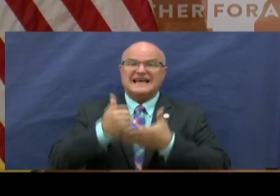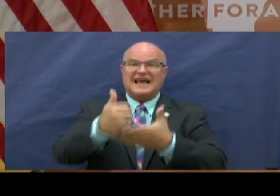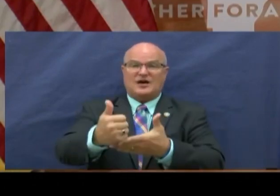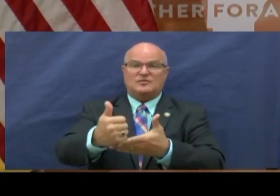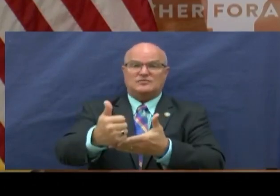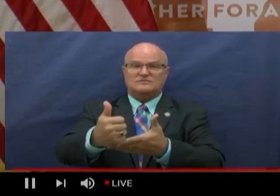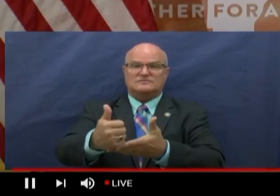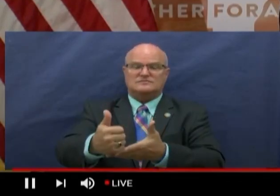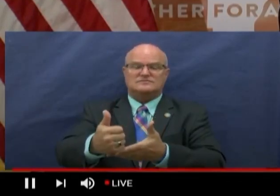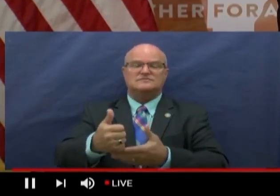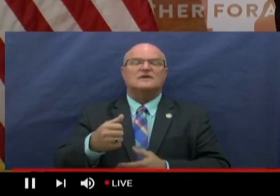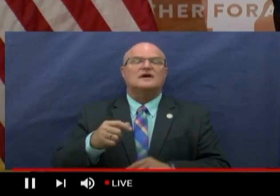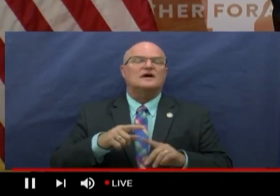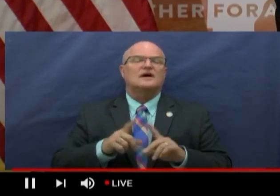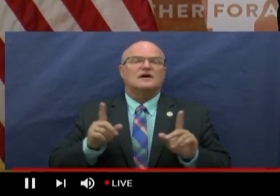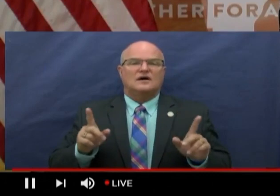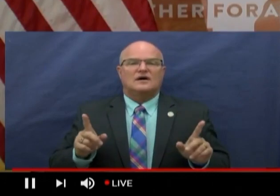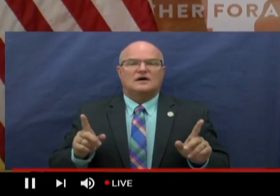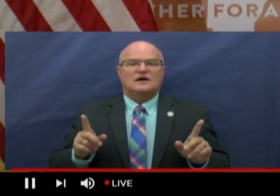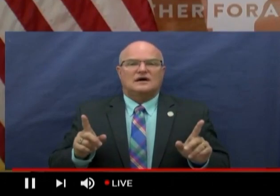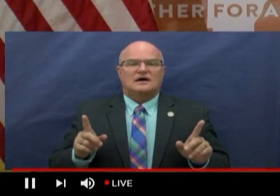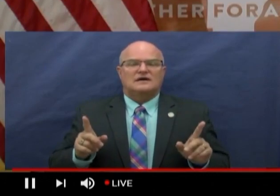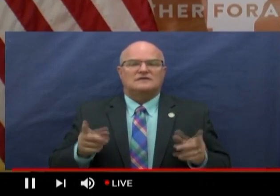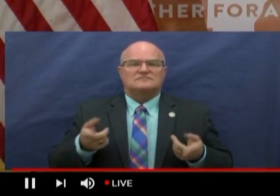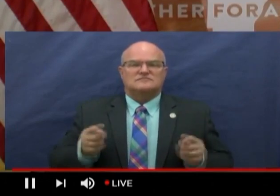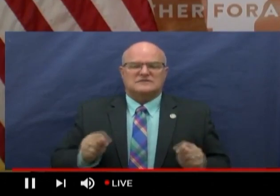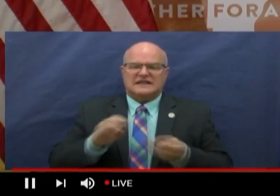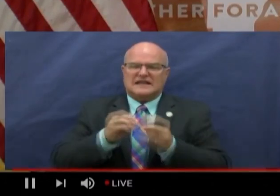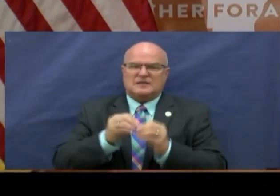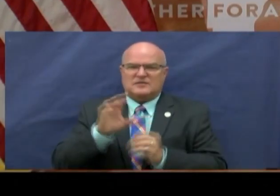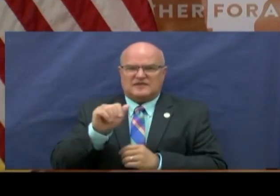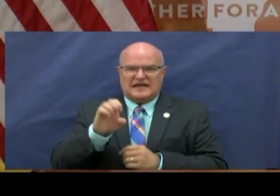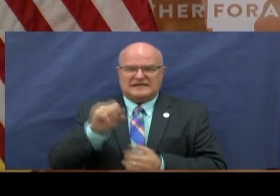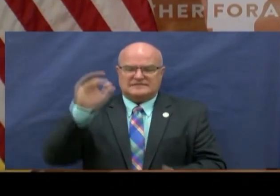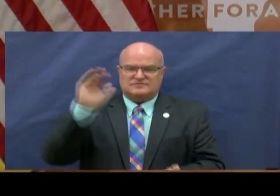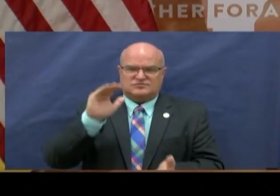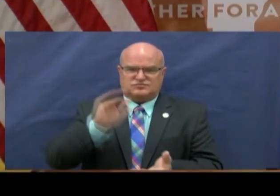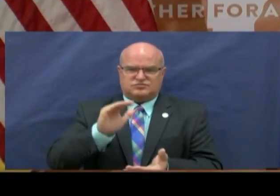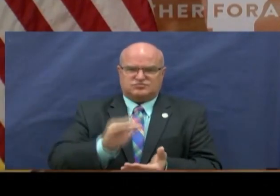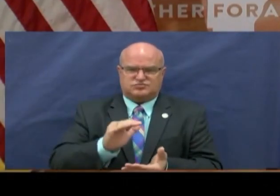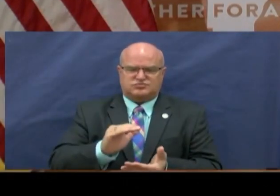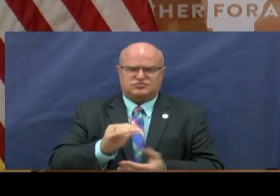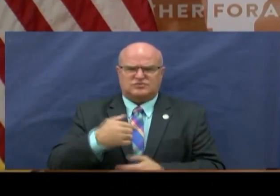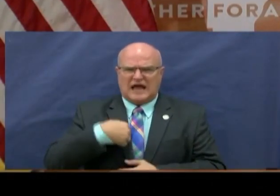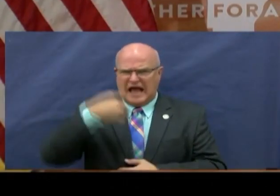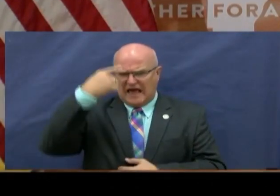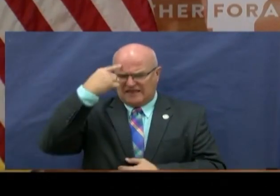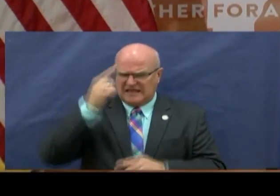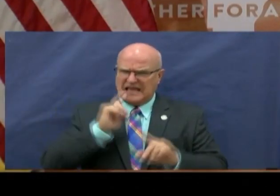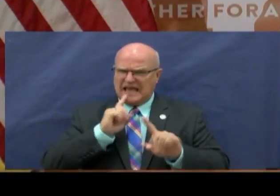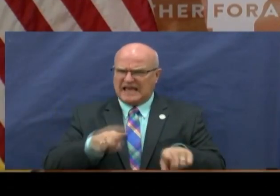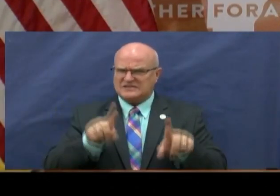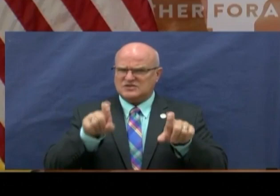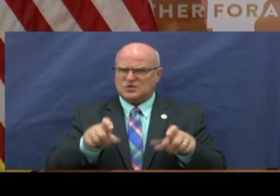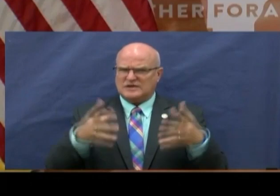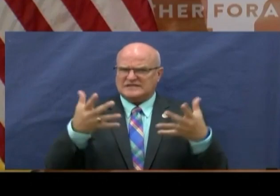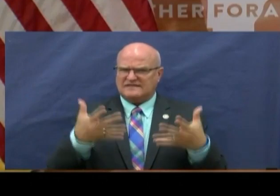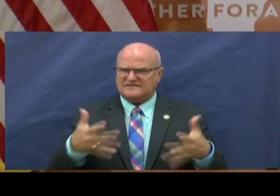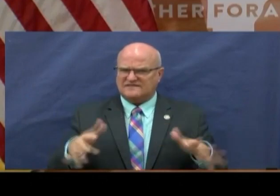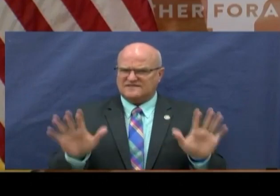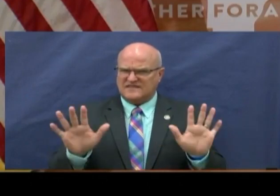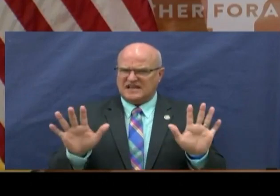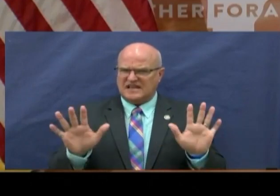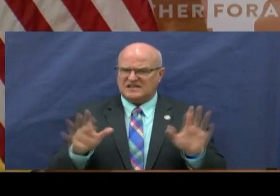out by trying to reduce the number of cases. I think I've answered your question previously.